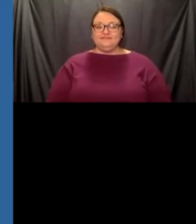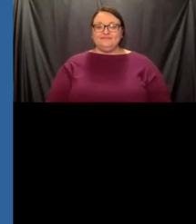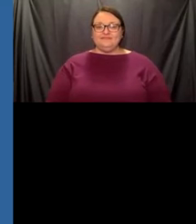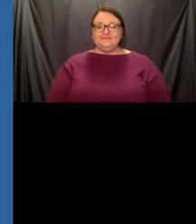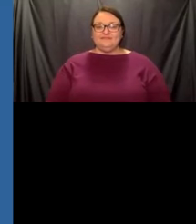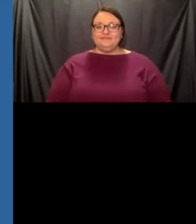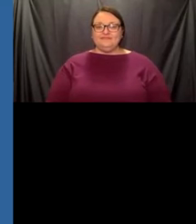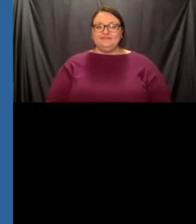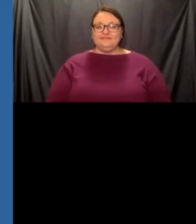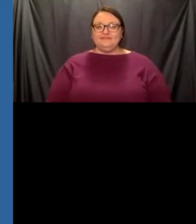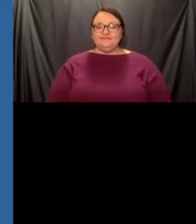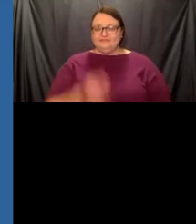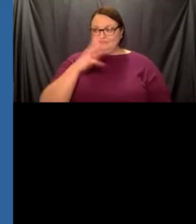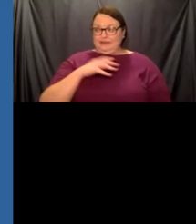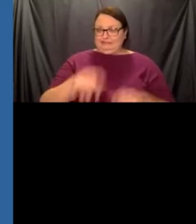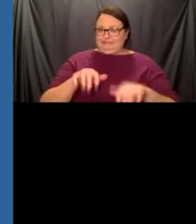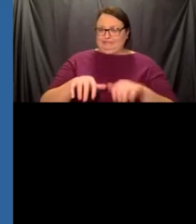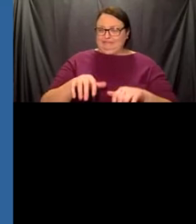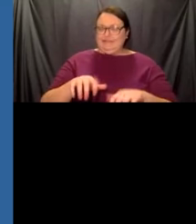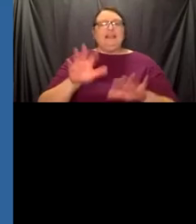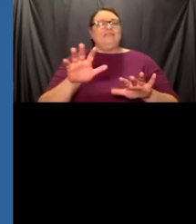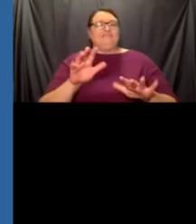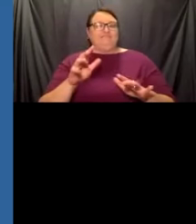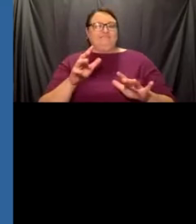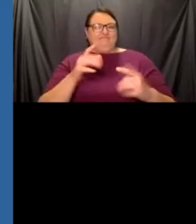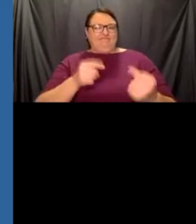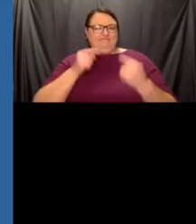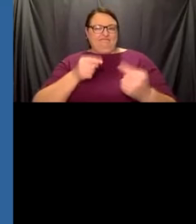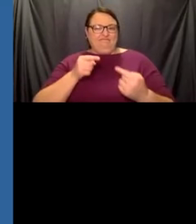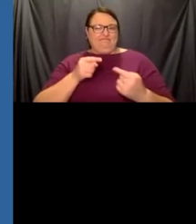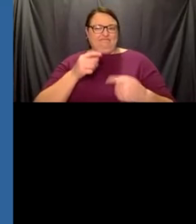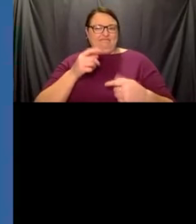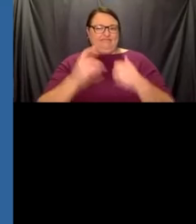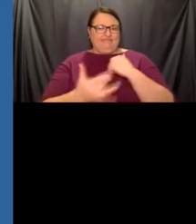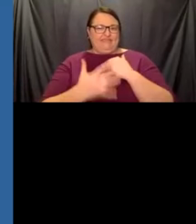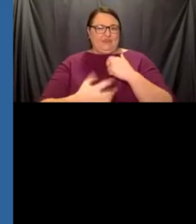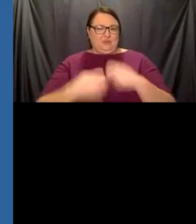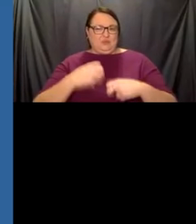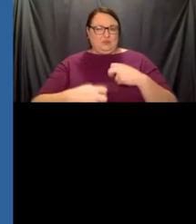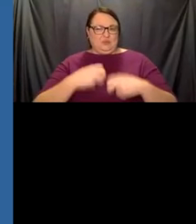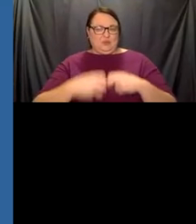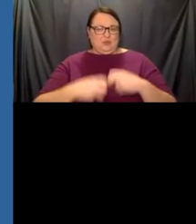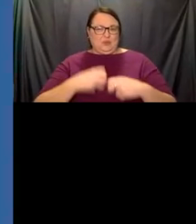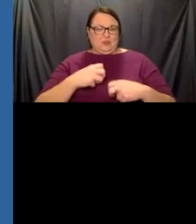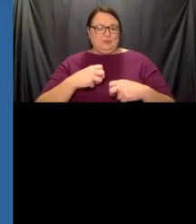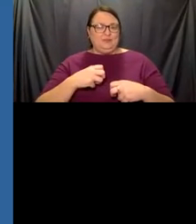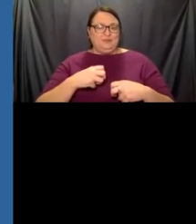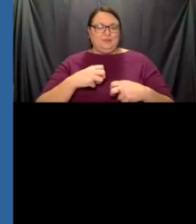Not letting me copy and paste. Okay, well, we're having a technical glitch, far fewer.